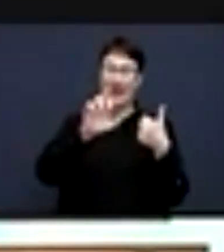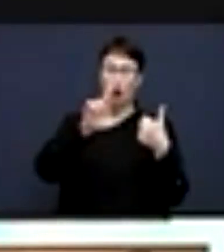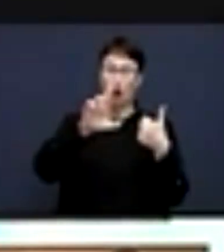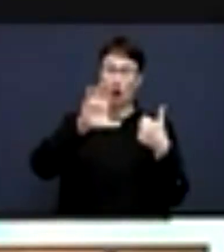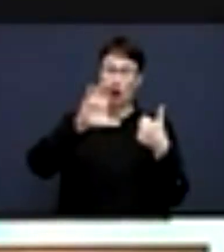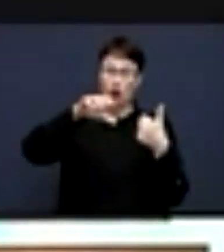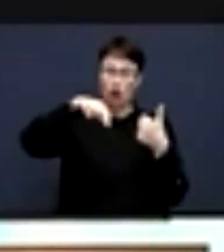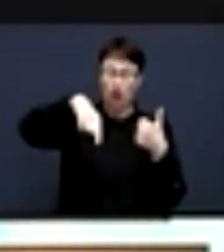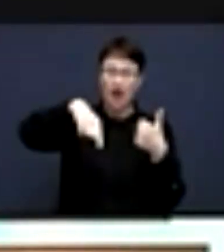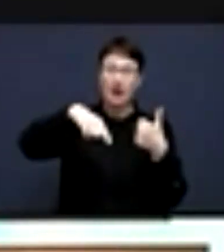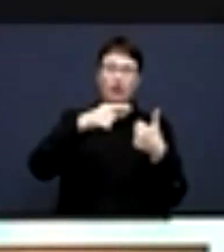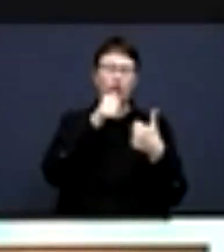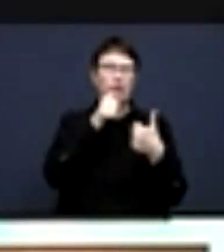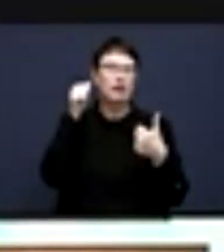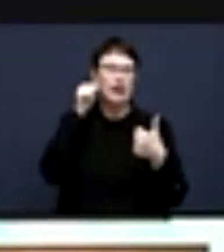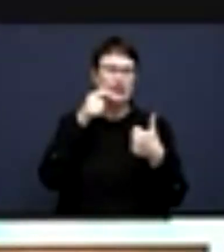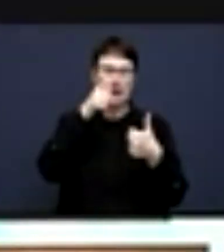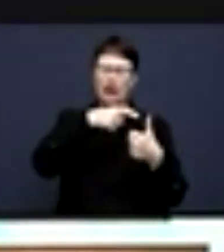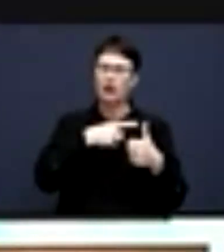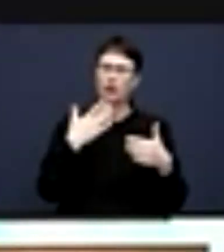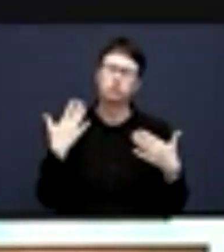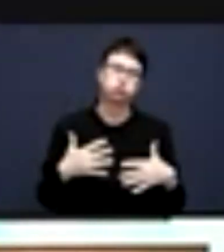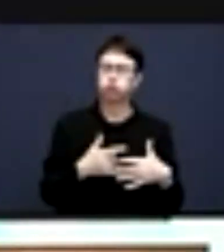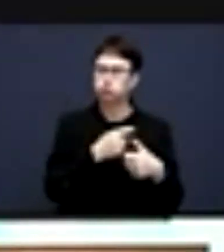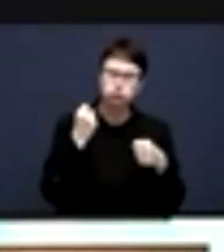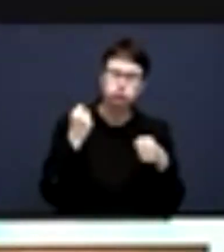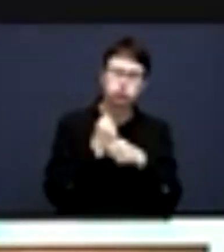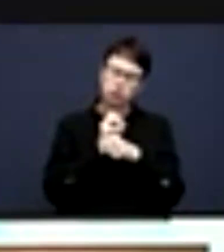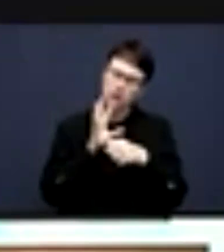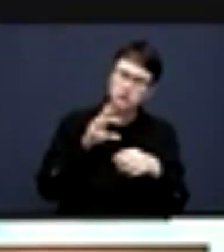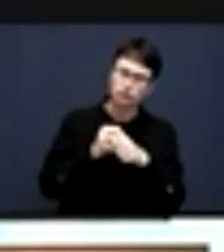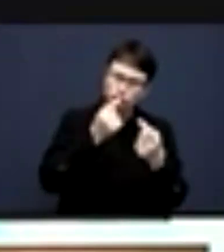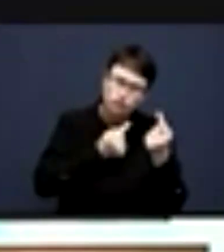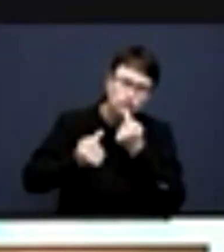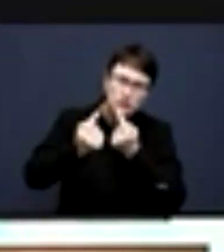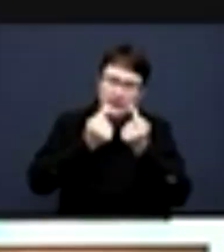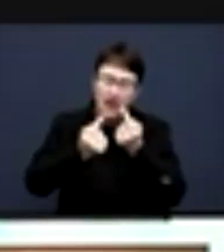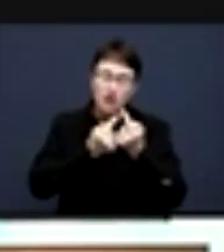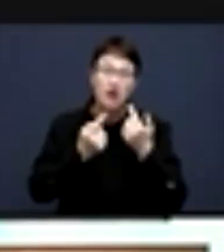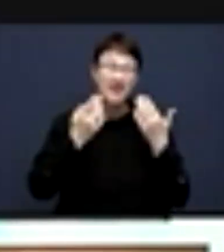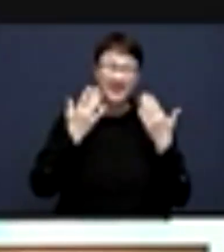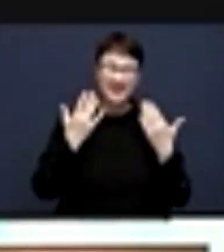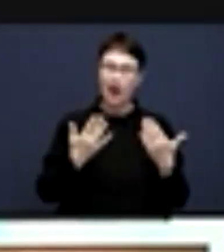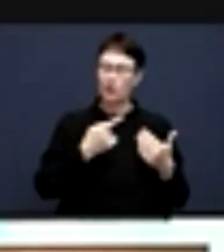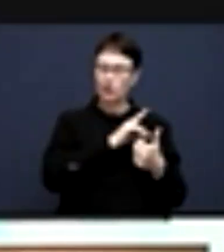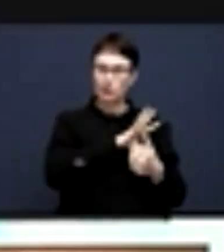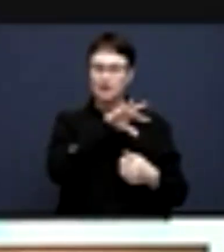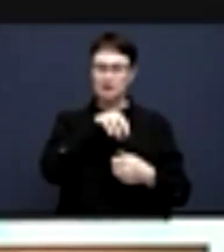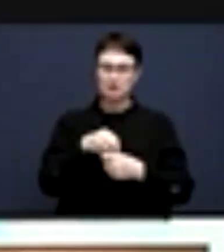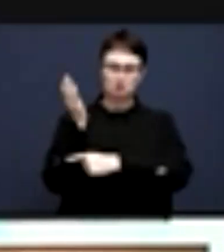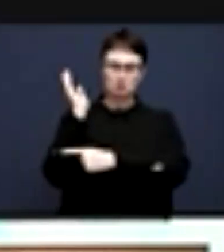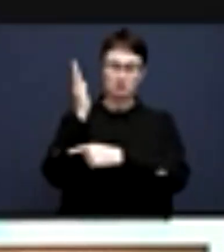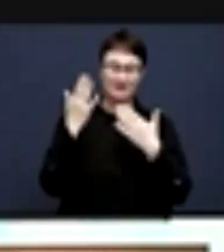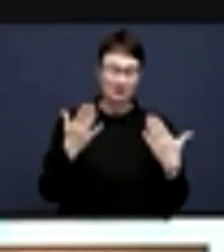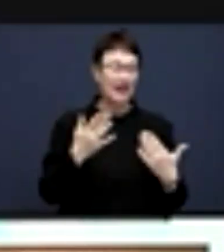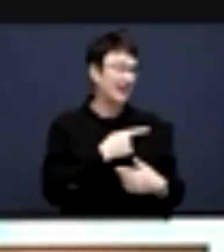I said that his words were out, but now you can get your level. It's a new day. Yeah, it's a new day.